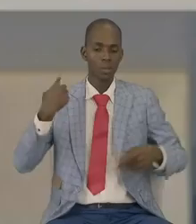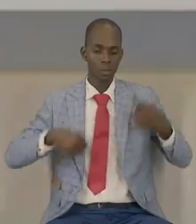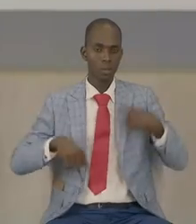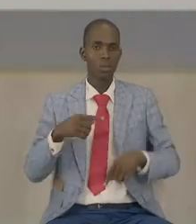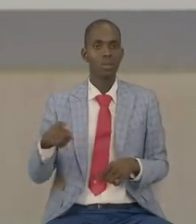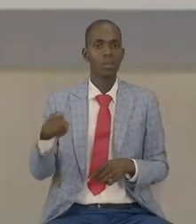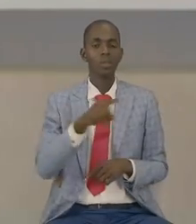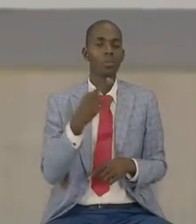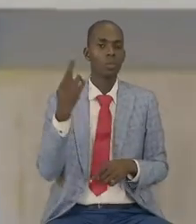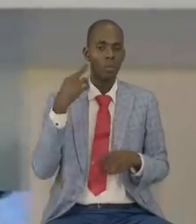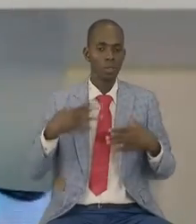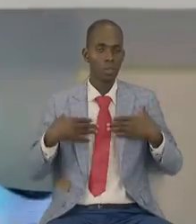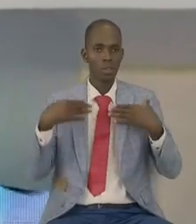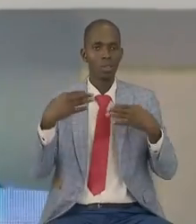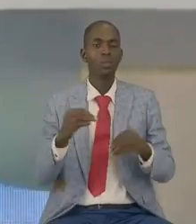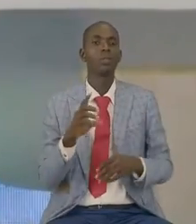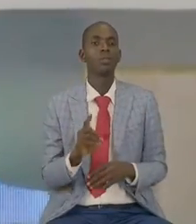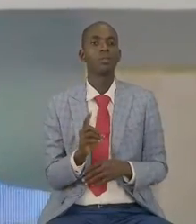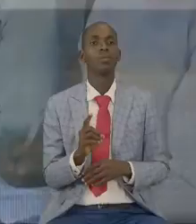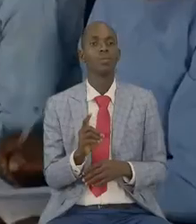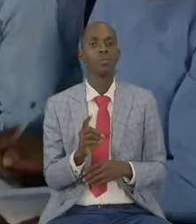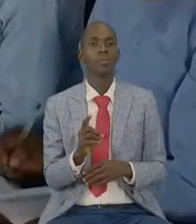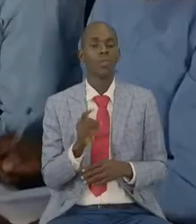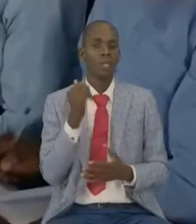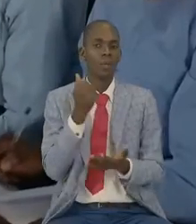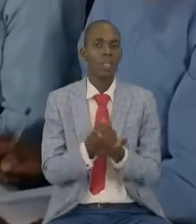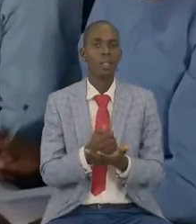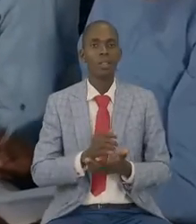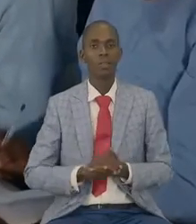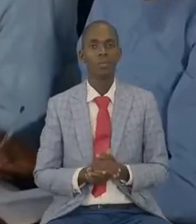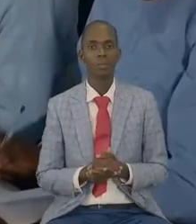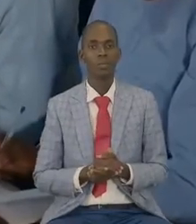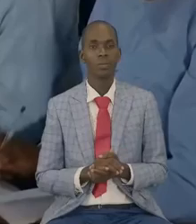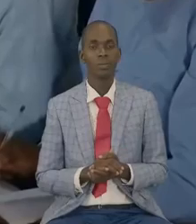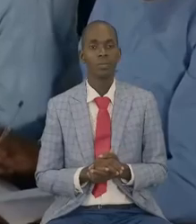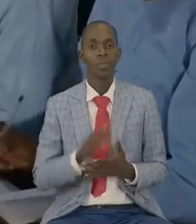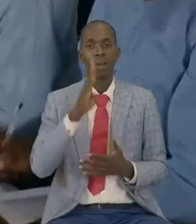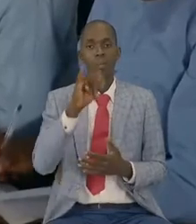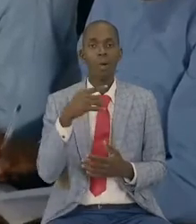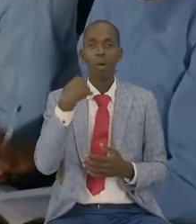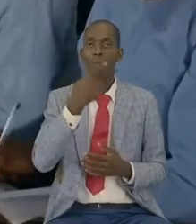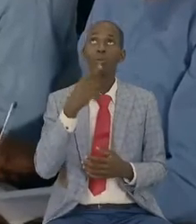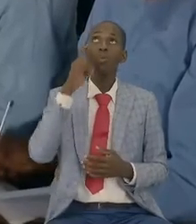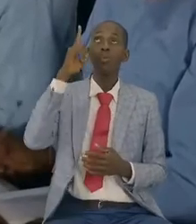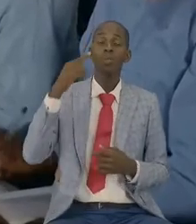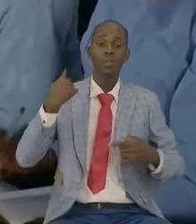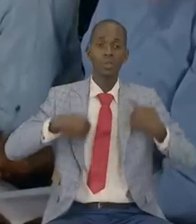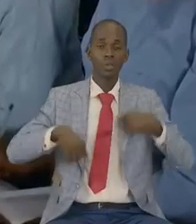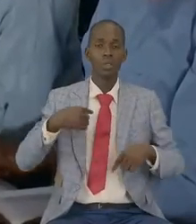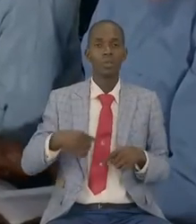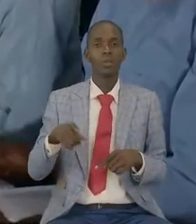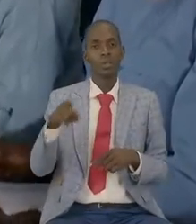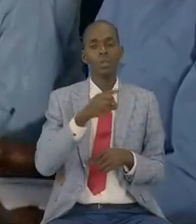stripes ye were healed. Amen. Amen. By whose stripes you are healed.